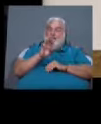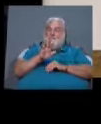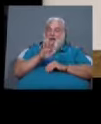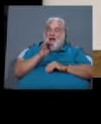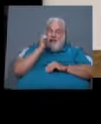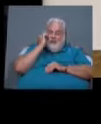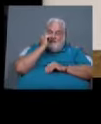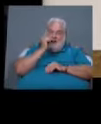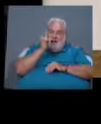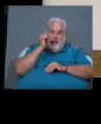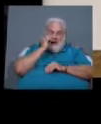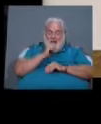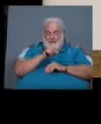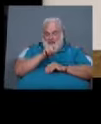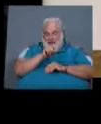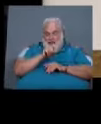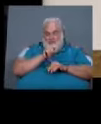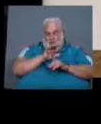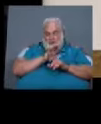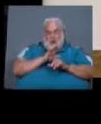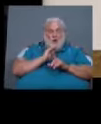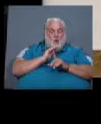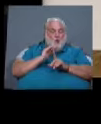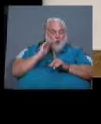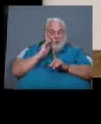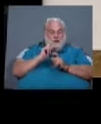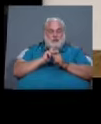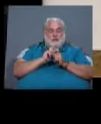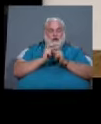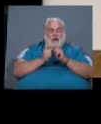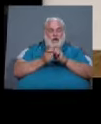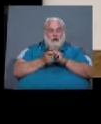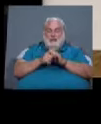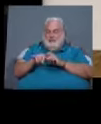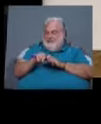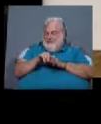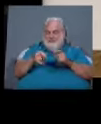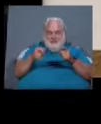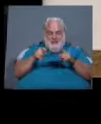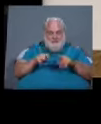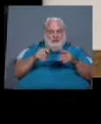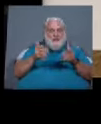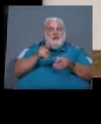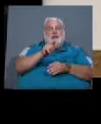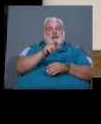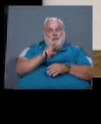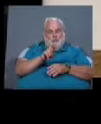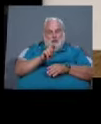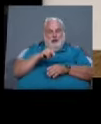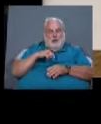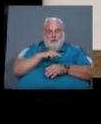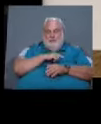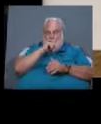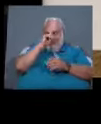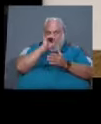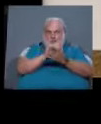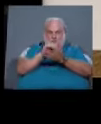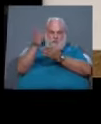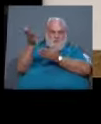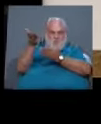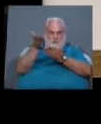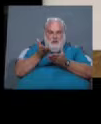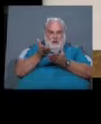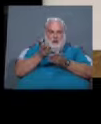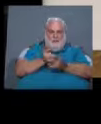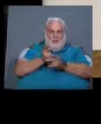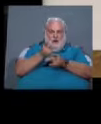are changing throughout the country and as well as in Little Rock. So we think that we are going to be bringing a product to Little Rock